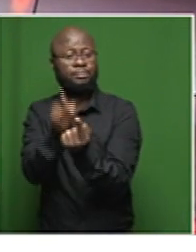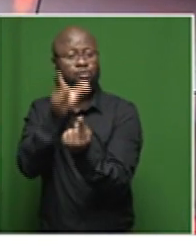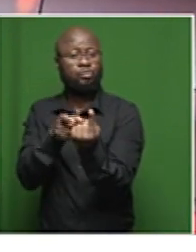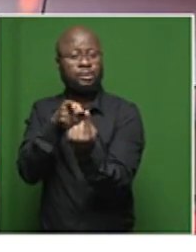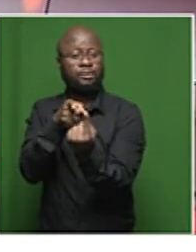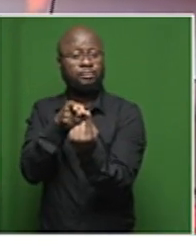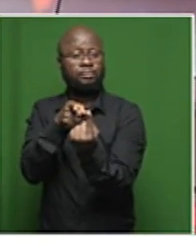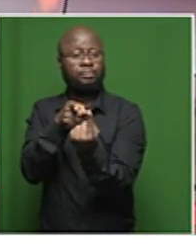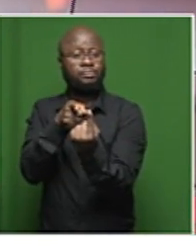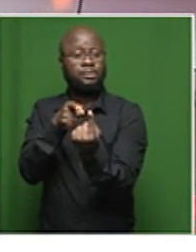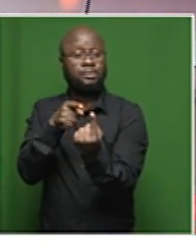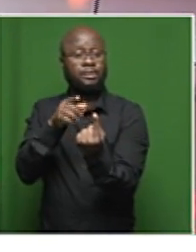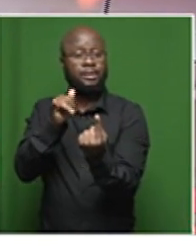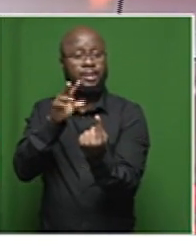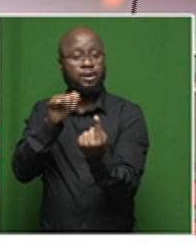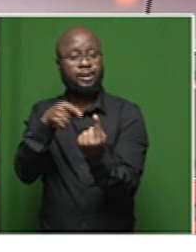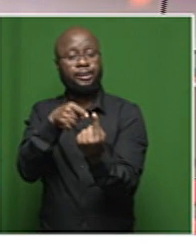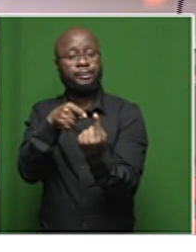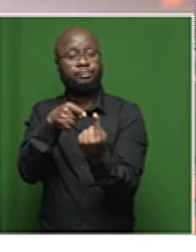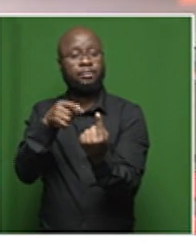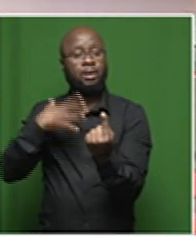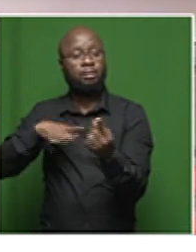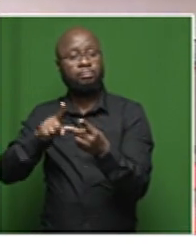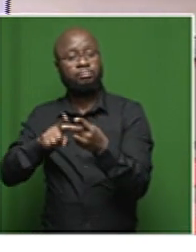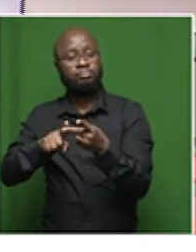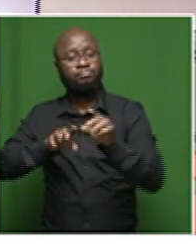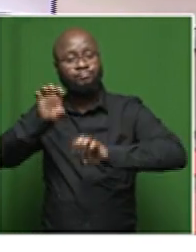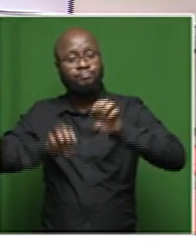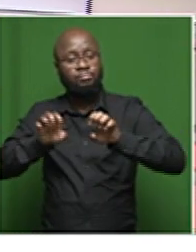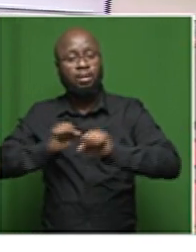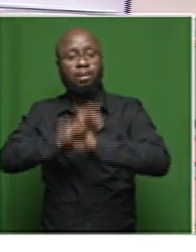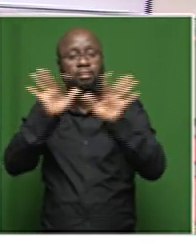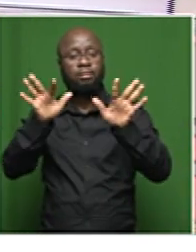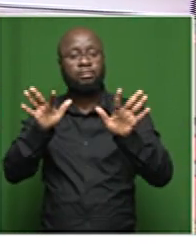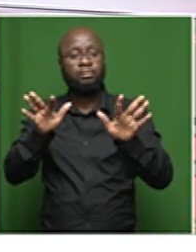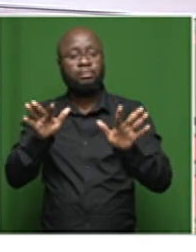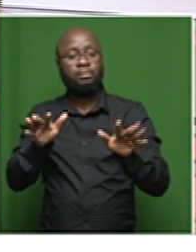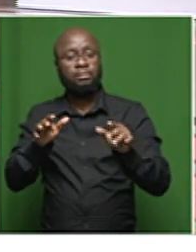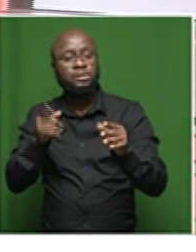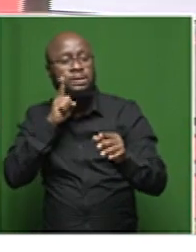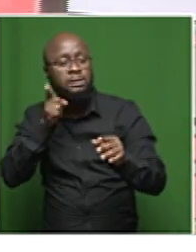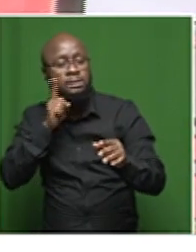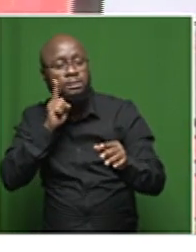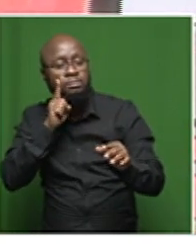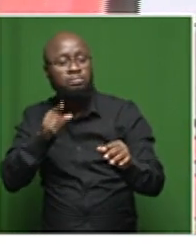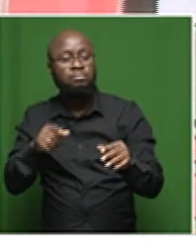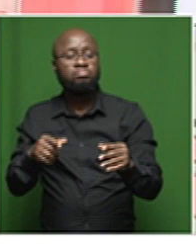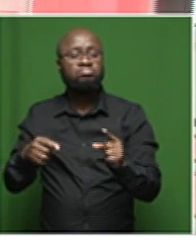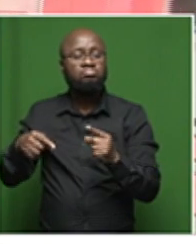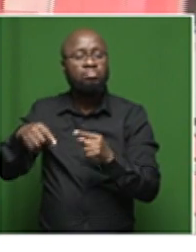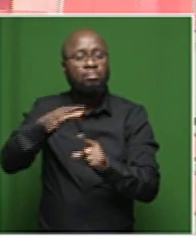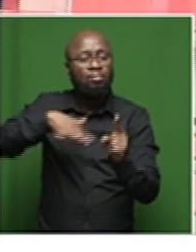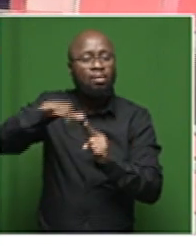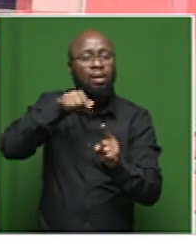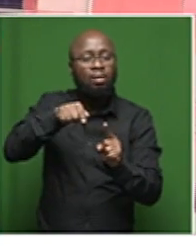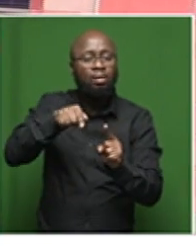gynecologist ukuthi azokubonisa indlela ukuthi right, high blood pressure yakho injena nje, akhona ukucheka nokuthi akunanto ebizwa ipreeclampsia ongayithola na.